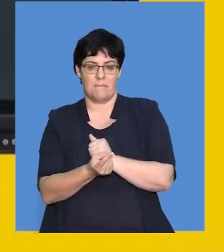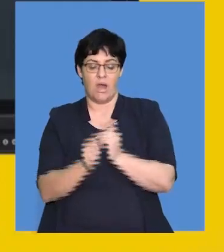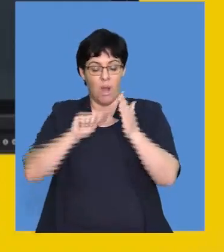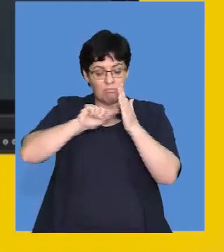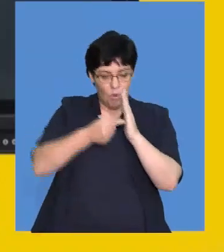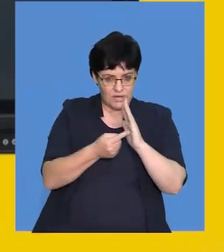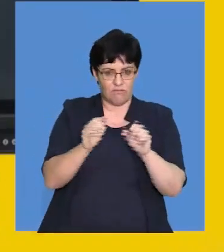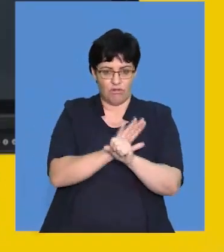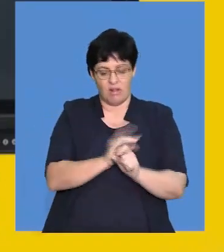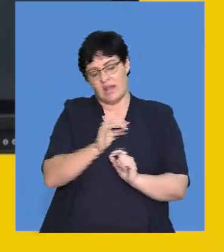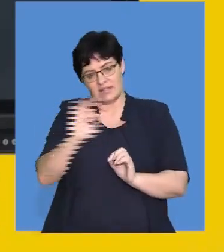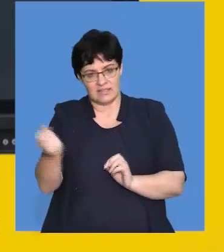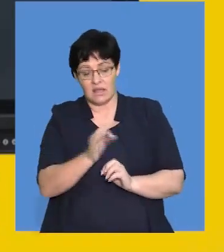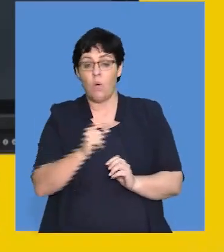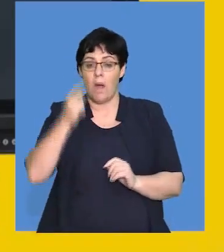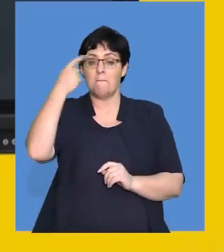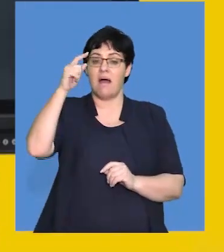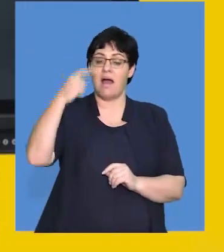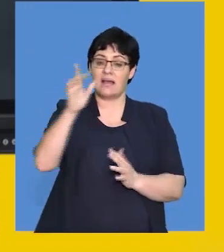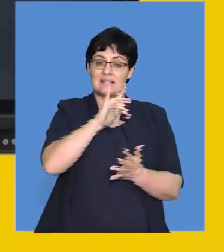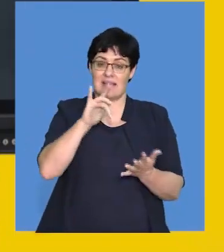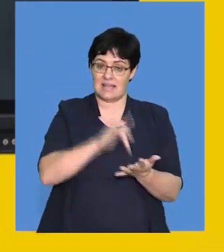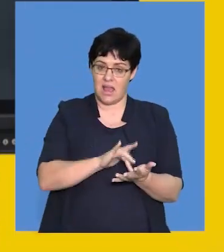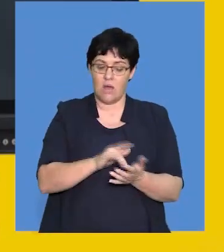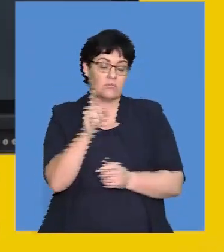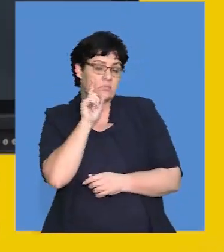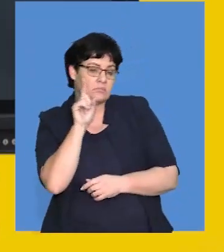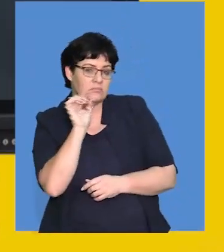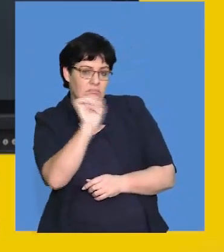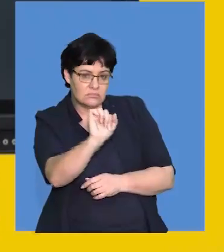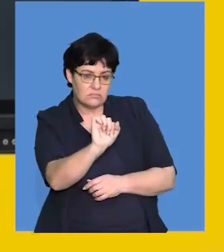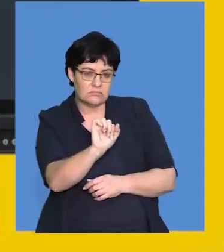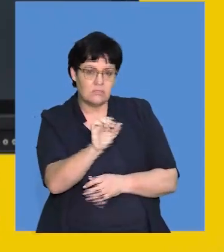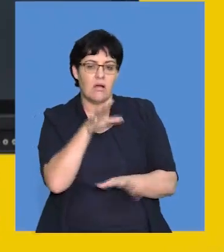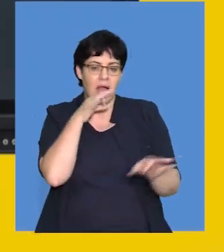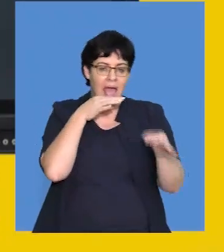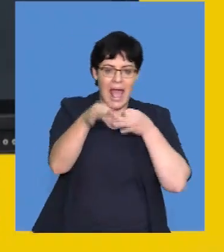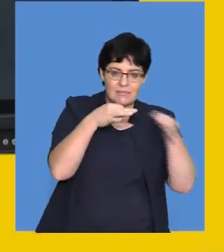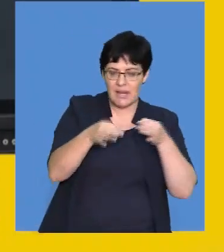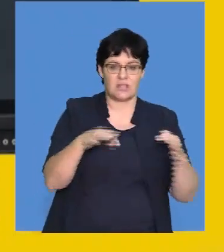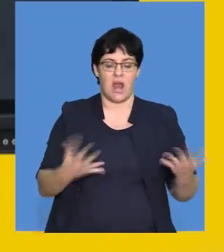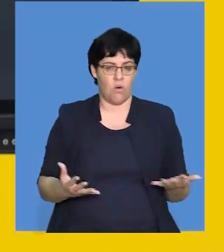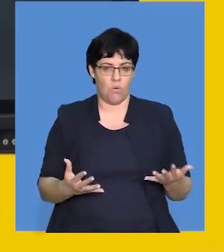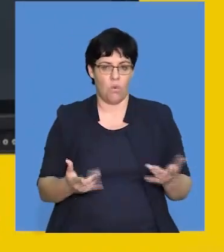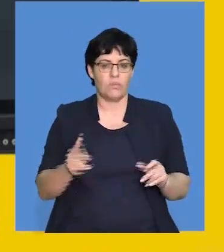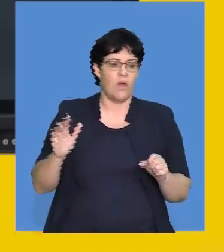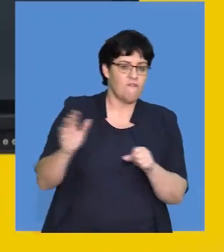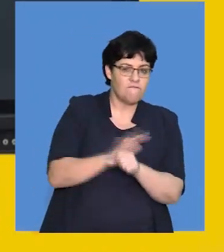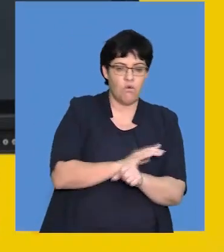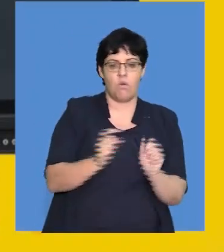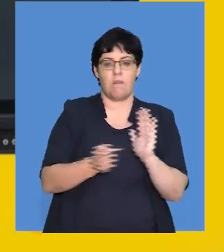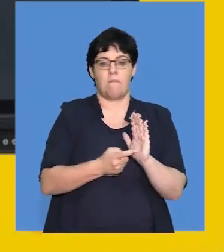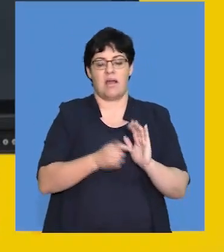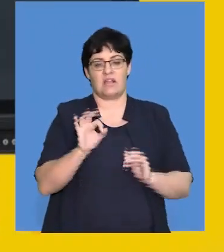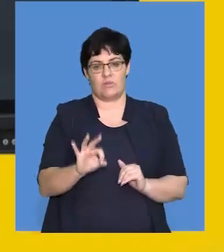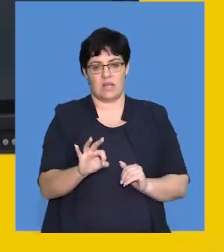stop, because at the marking center, we are going to mark your substantiation with that full 3